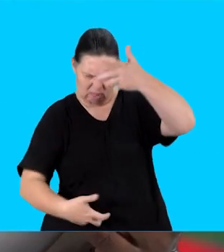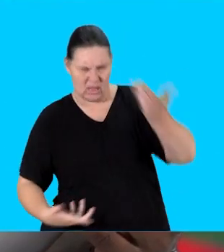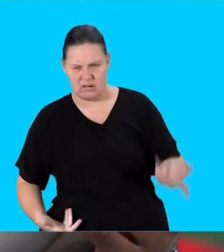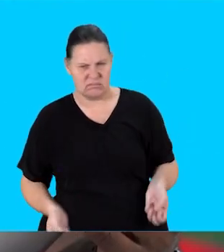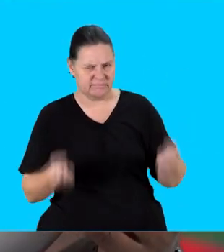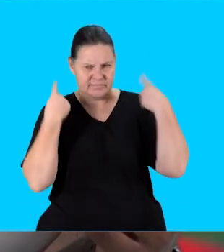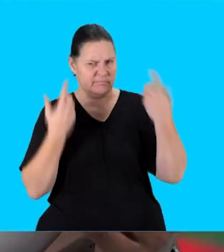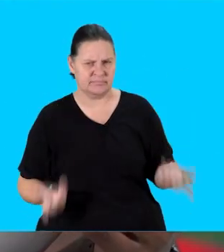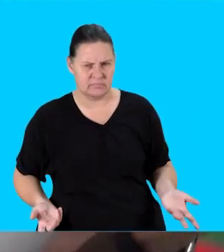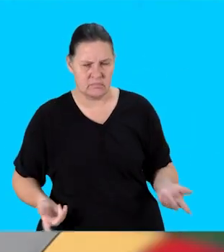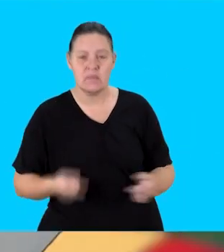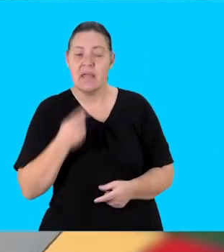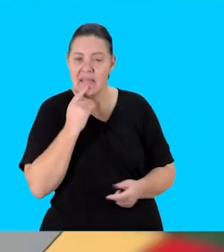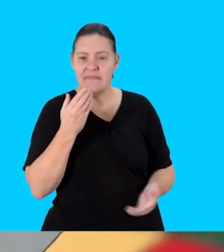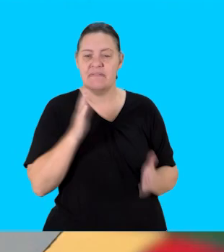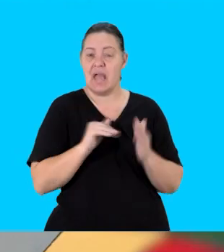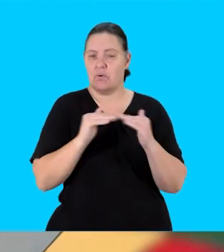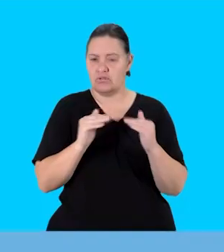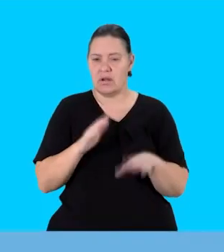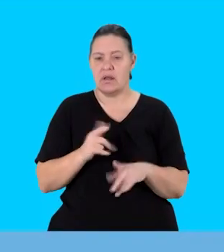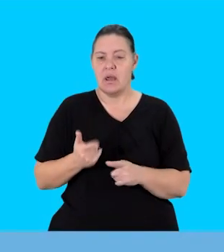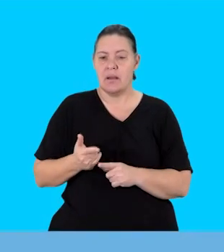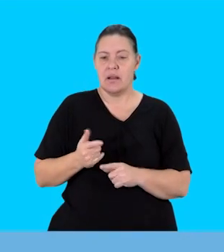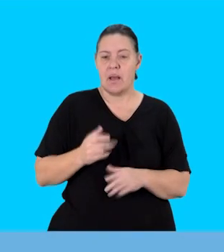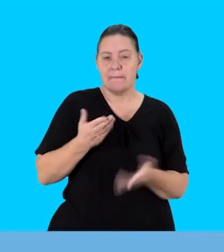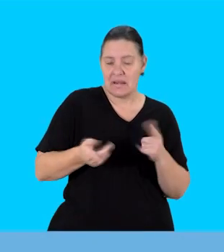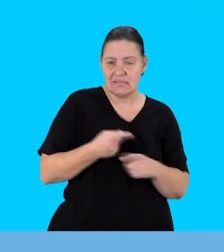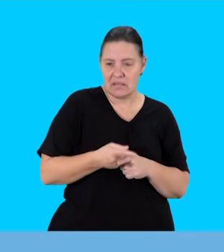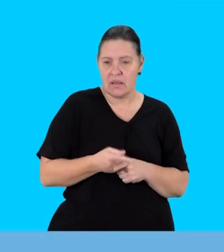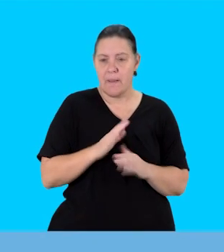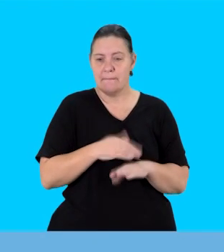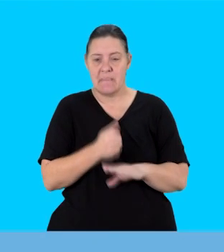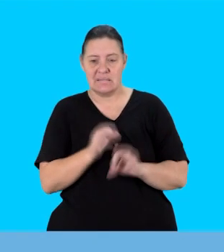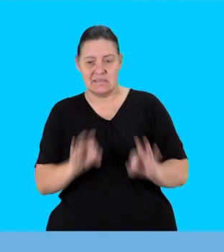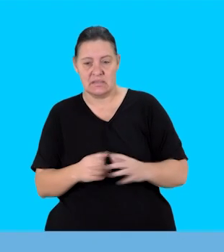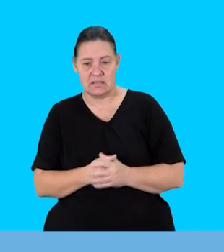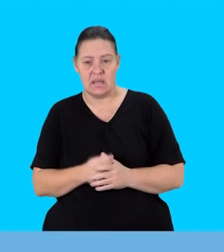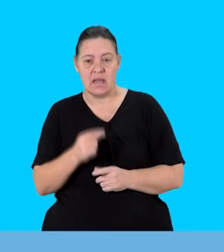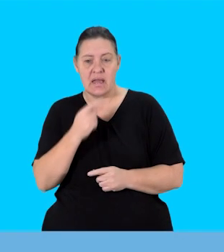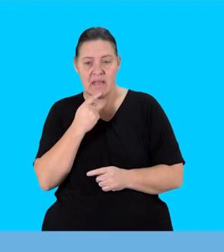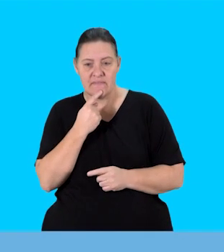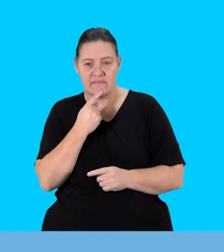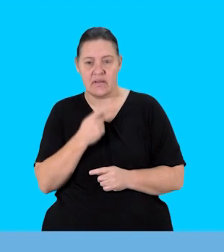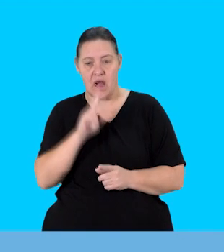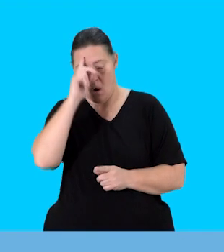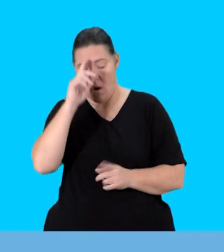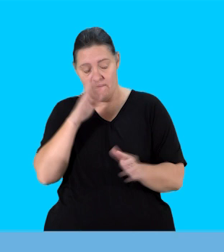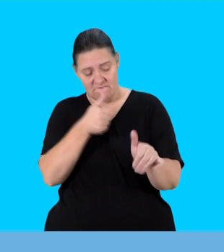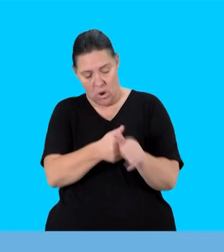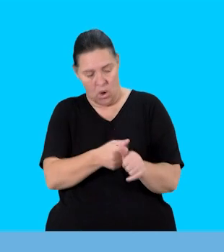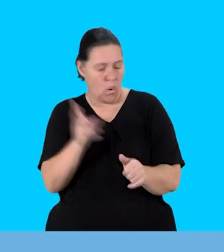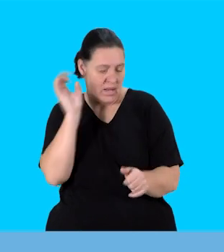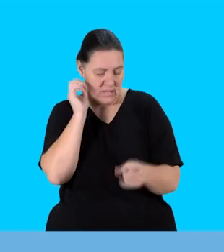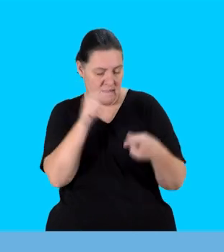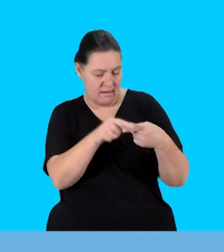sense. Now, if an equation obeys the law of conservation, then it is balanced. So if this is obeyed, if we